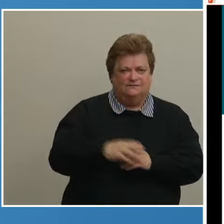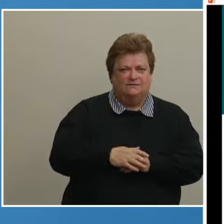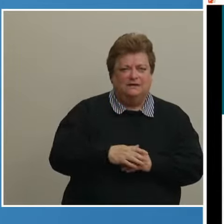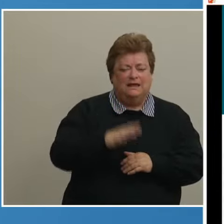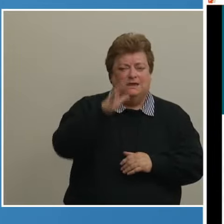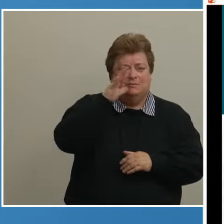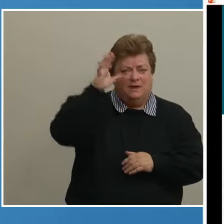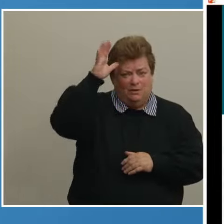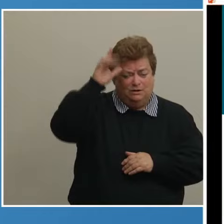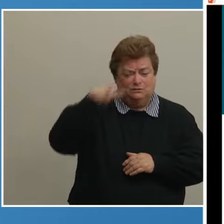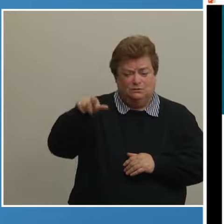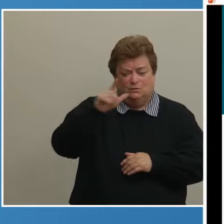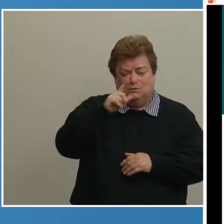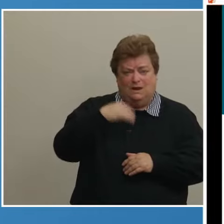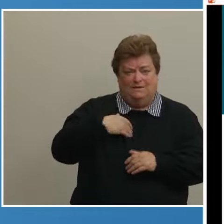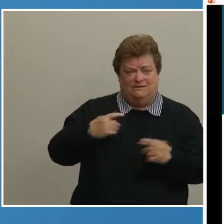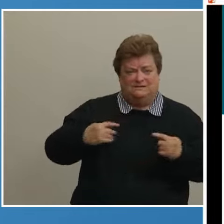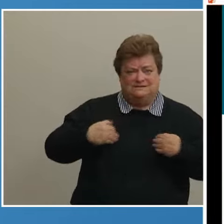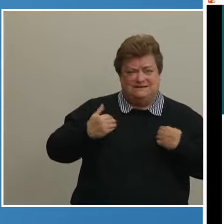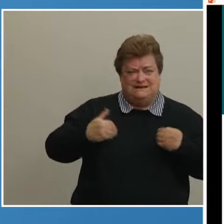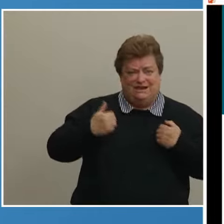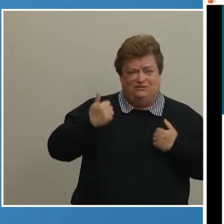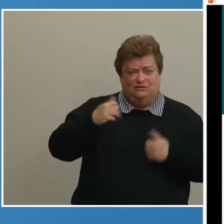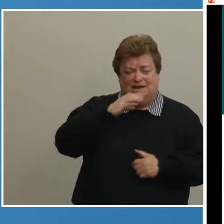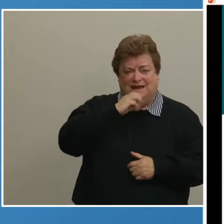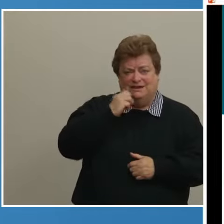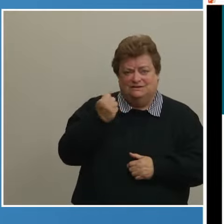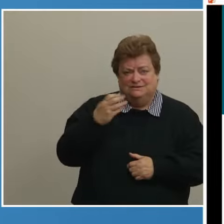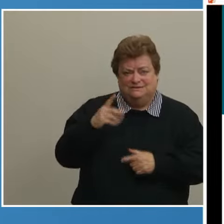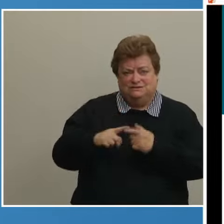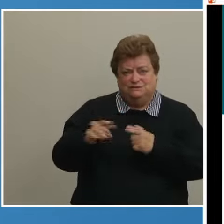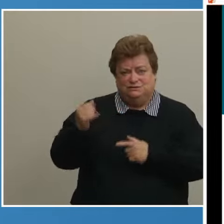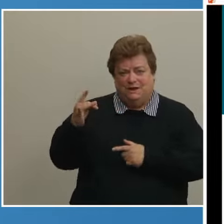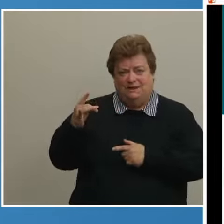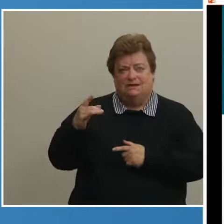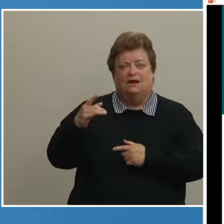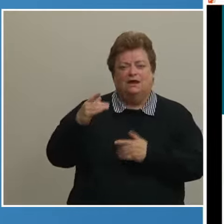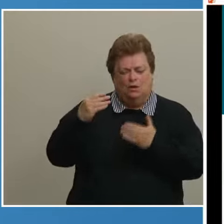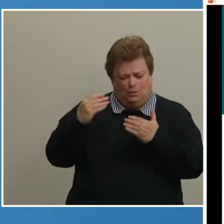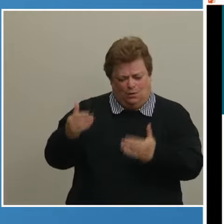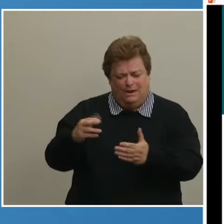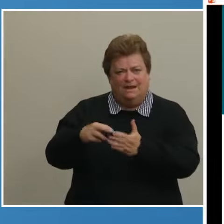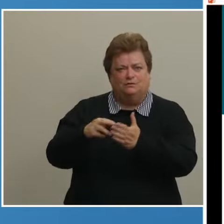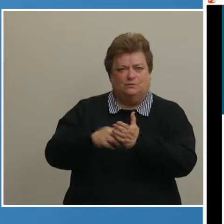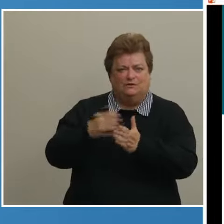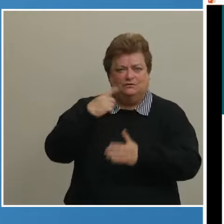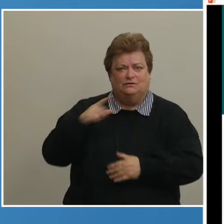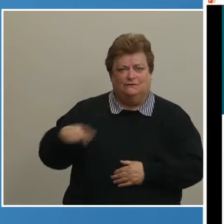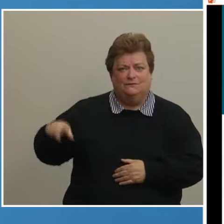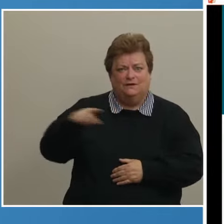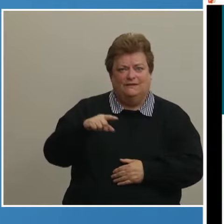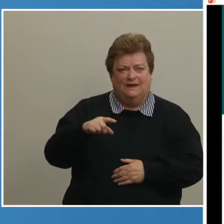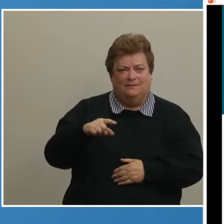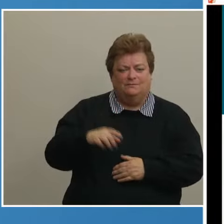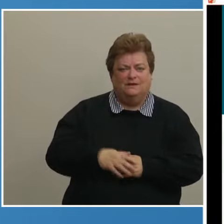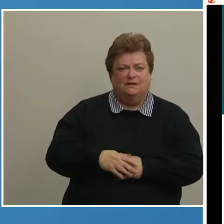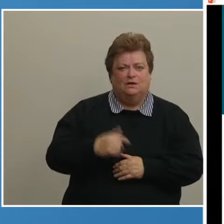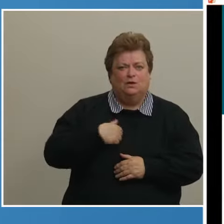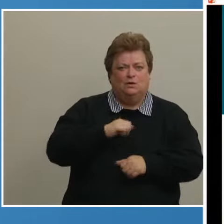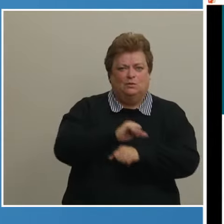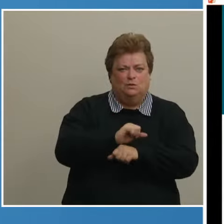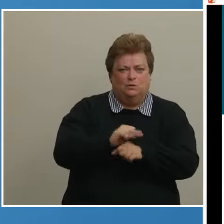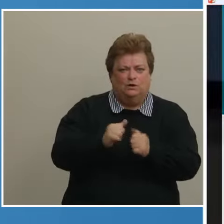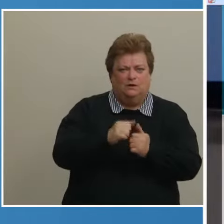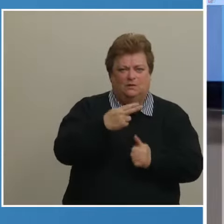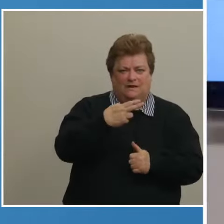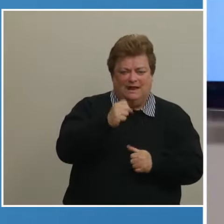covid19.lincoln.ne.gov. Parents with teenagers aged 16 to 18, please register them if you haven't already. We're working with the high